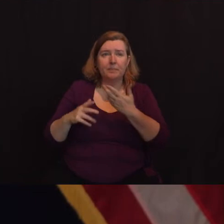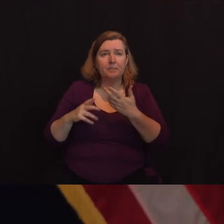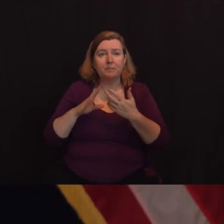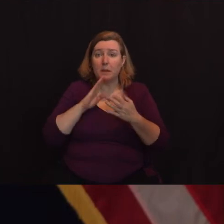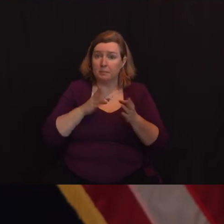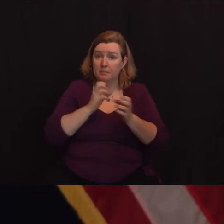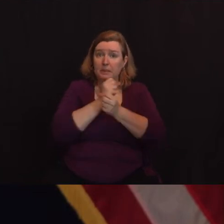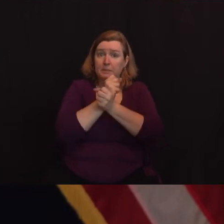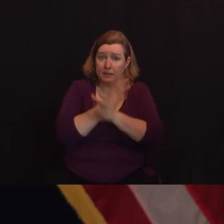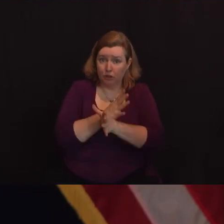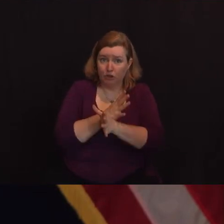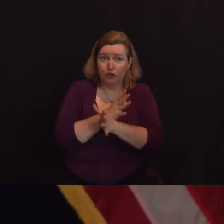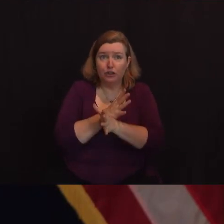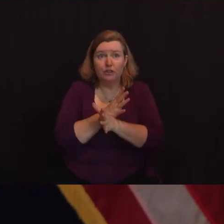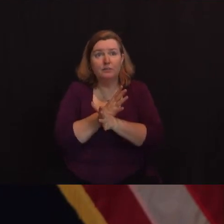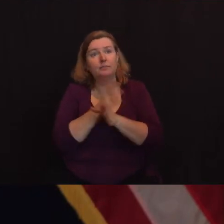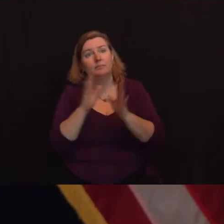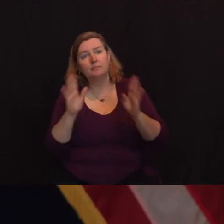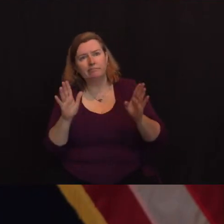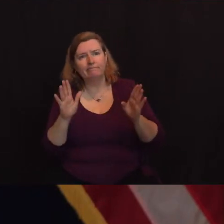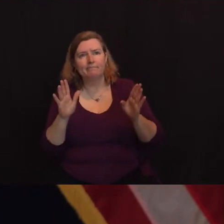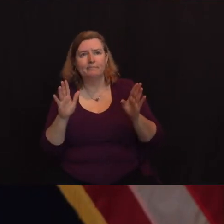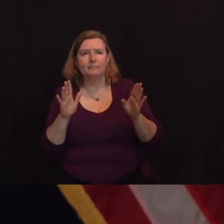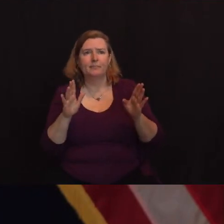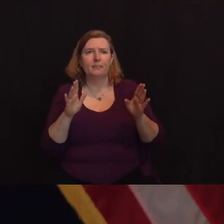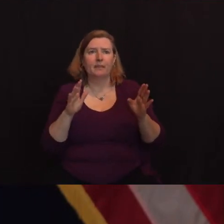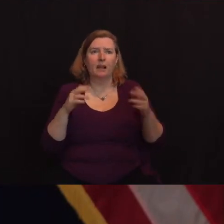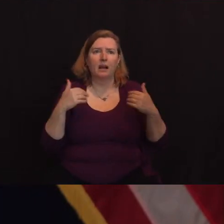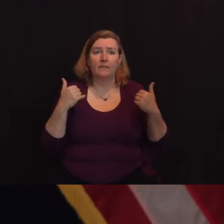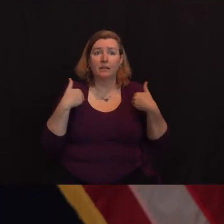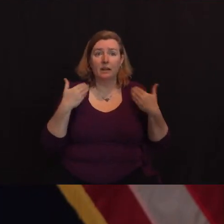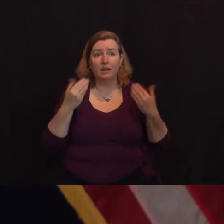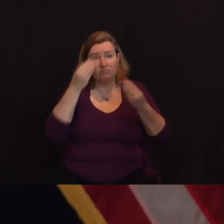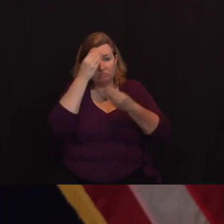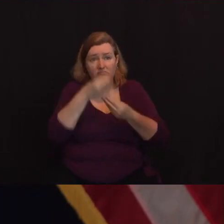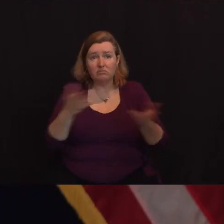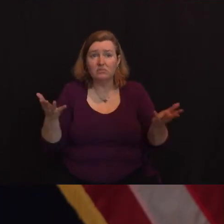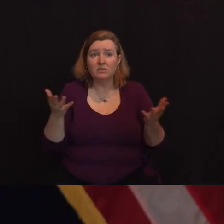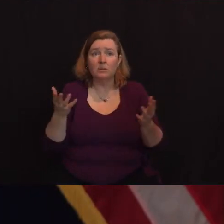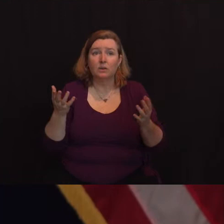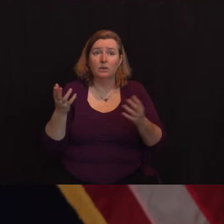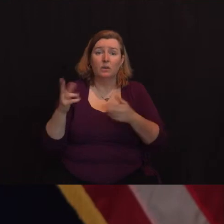I take this opportunity to announce it is Hurricane Preparedness Week.